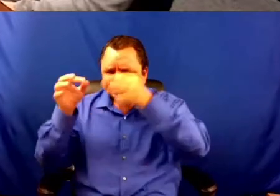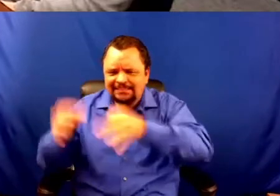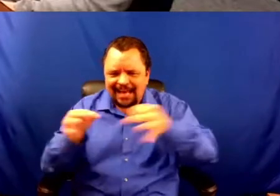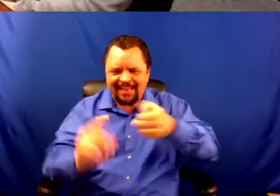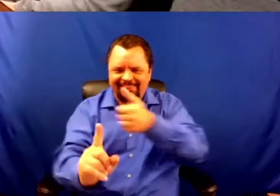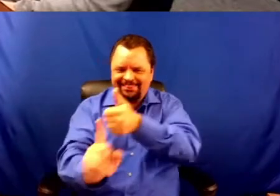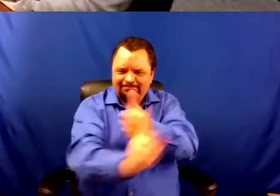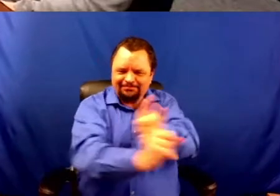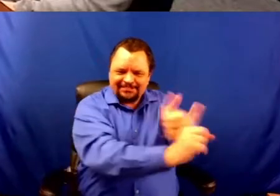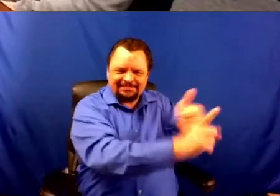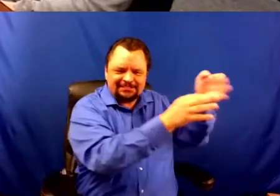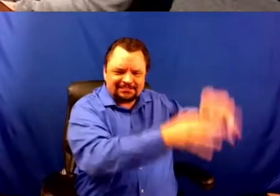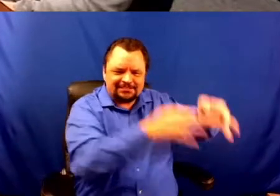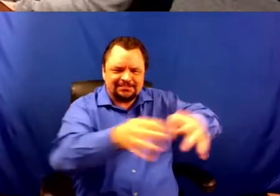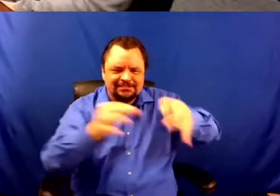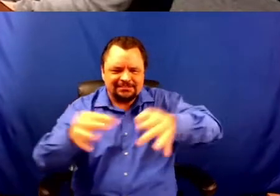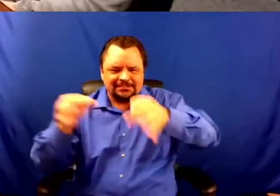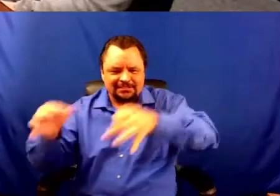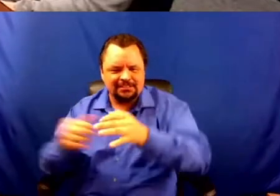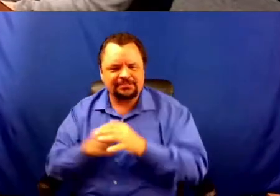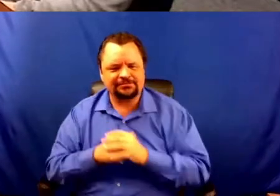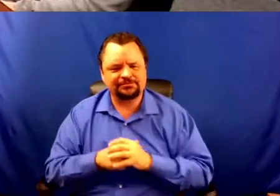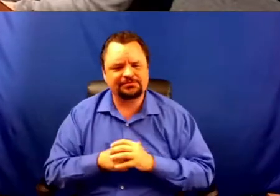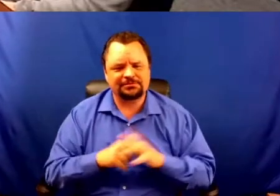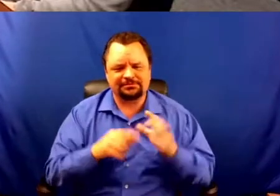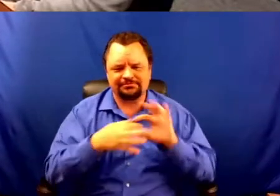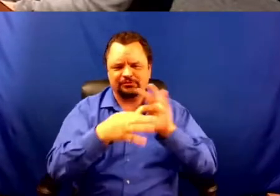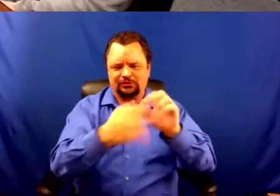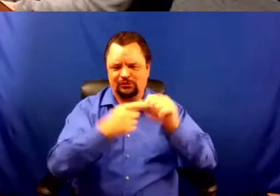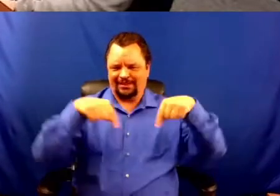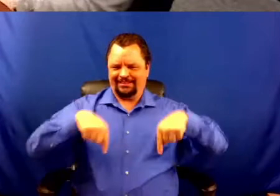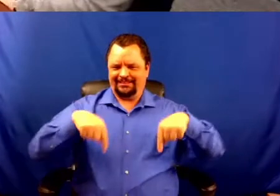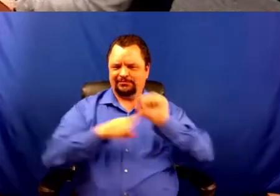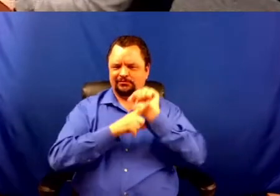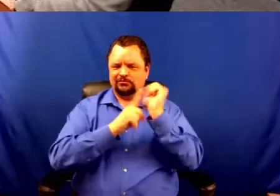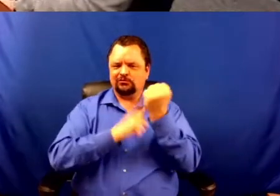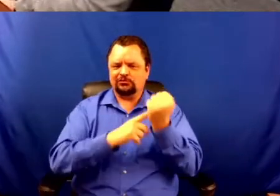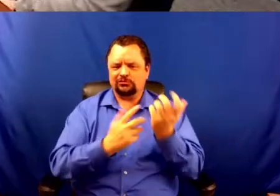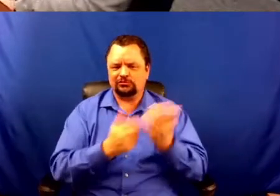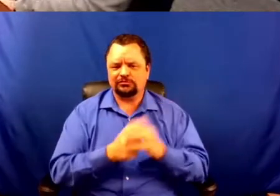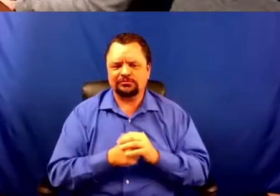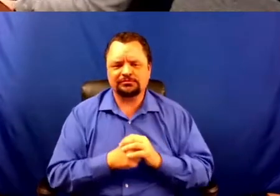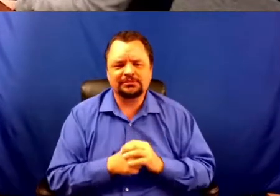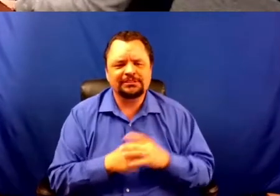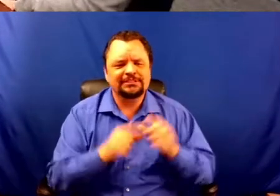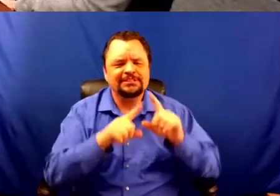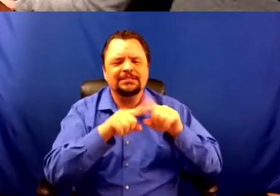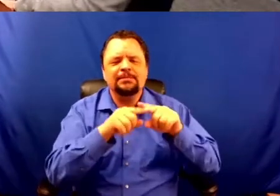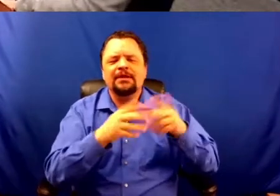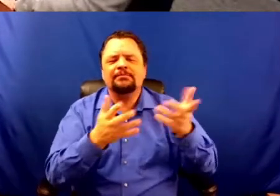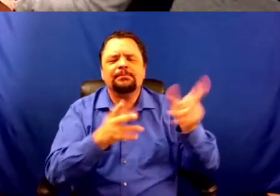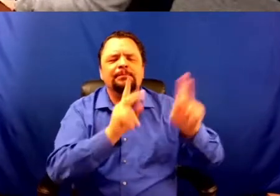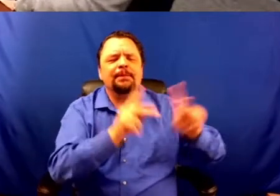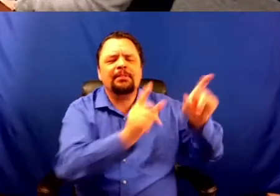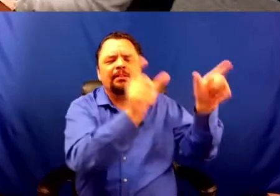with businesses deciding for themselves how they want to run it, including our medical providers and